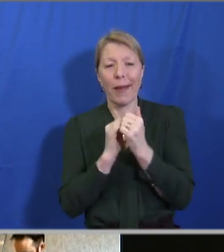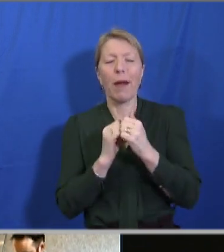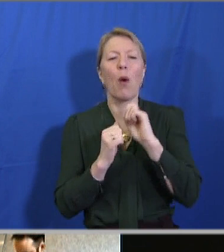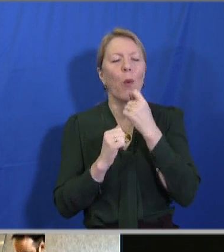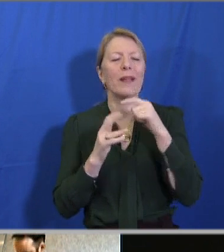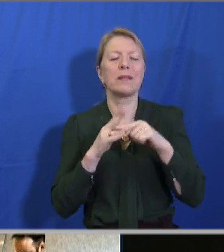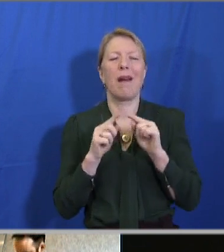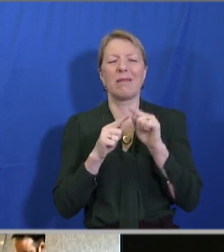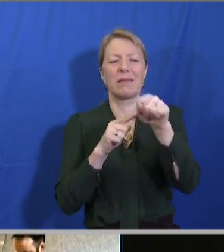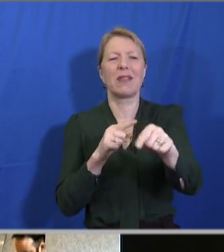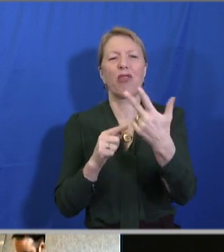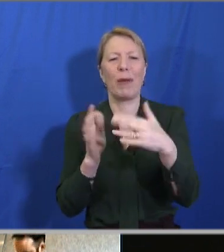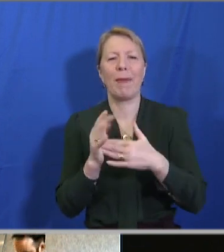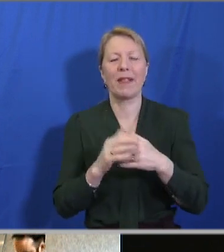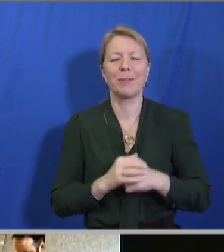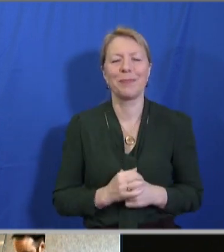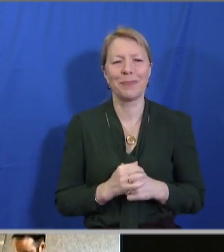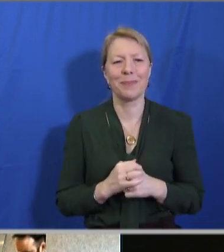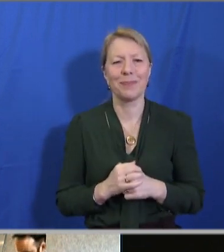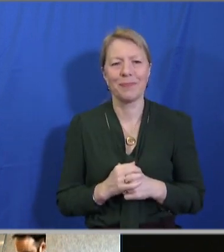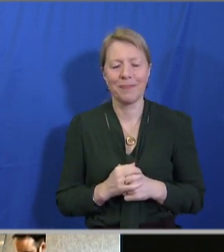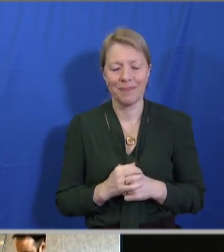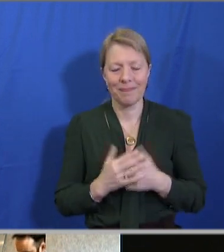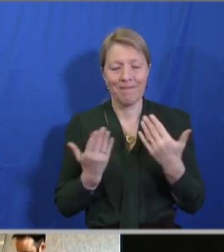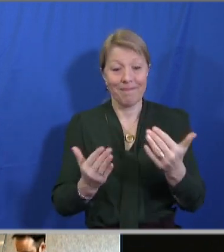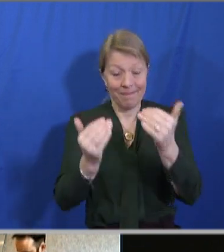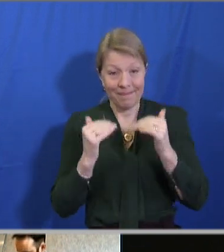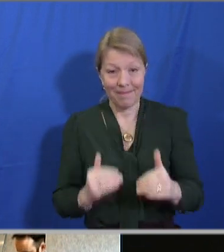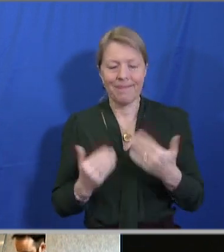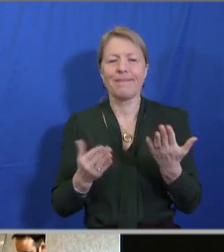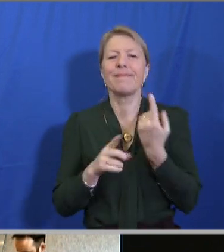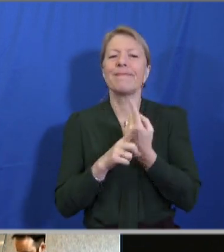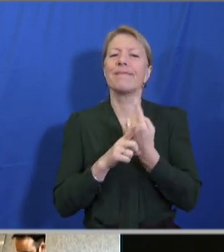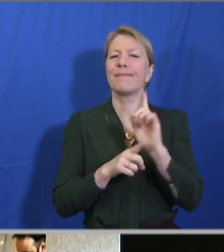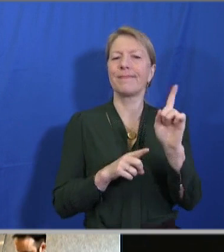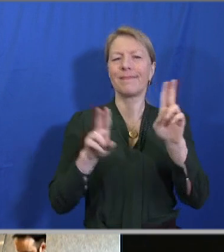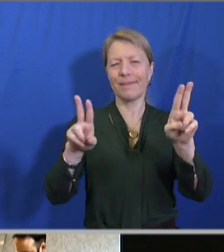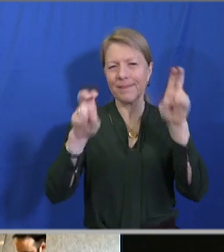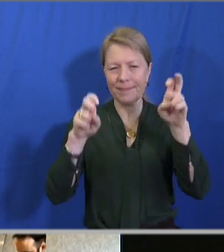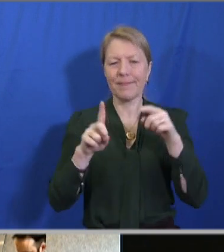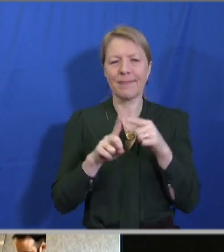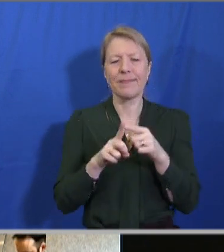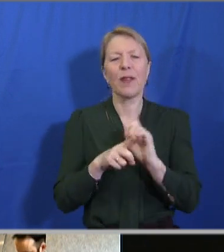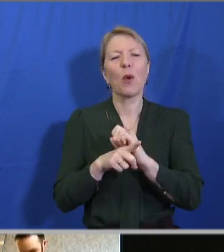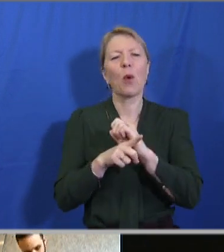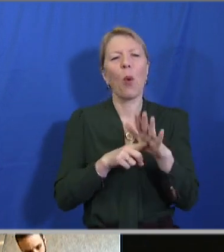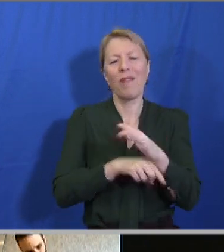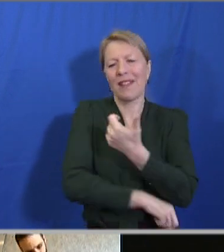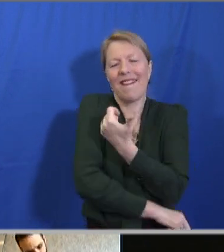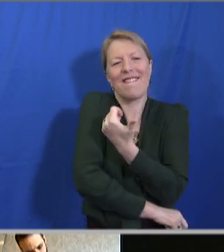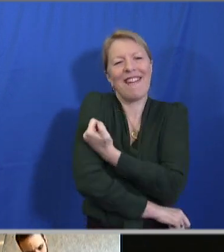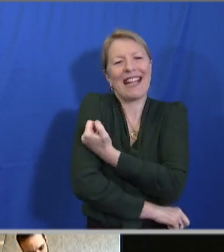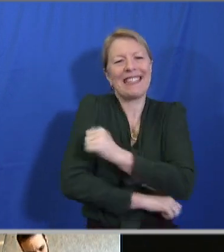So, Chair, moving on to our COVID-19 vaccination programme, which follows the advice and recommendations of the Joint Committee